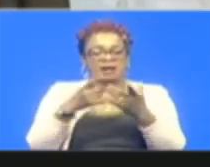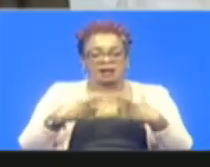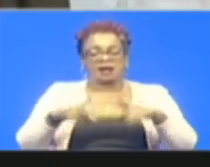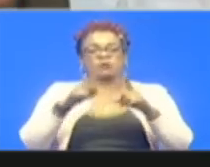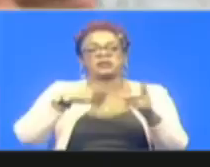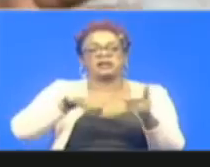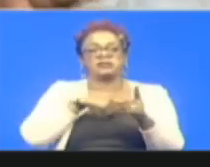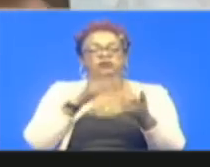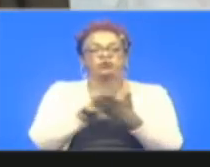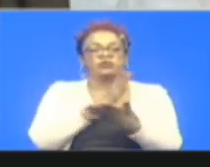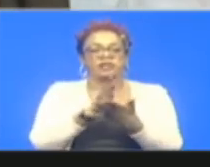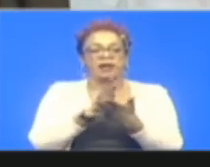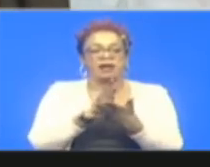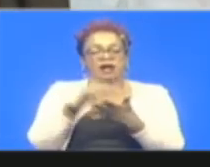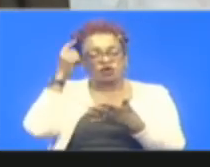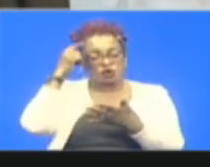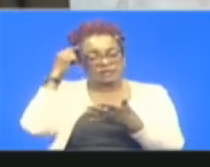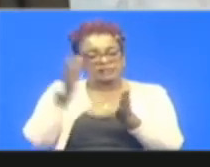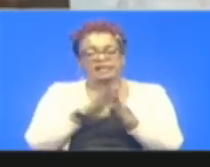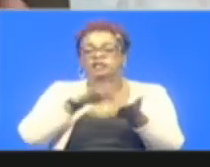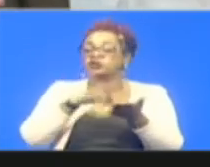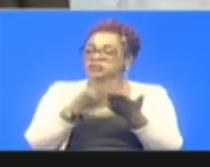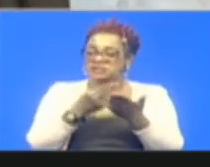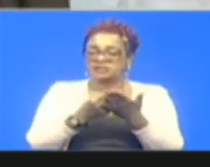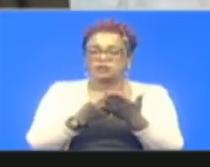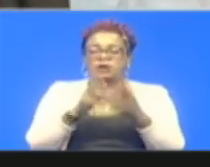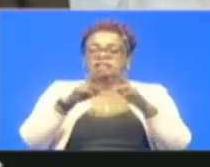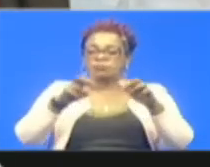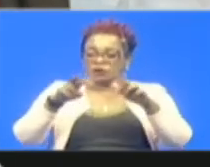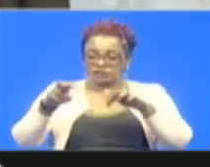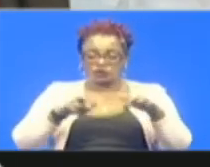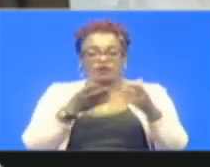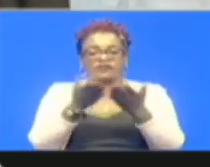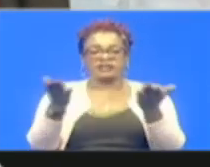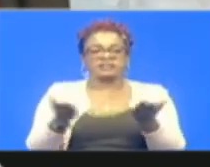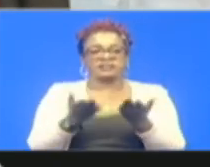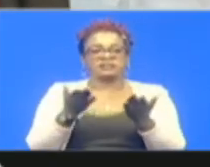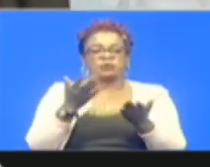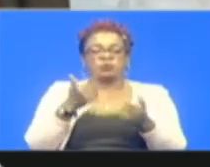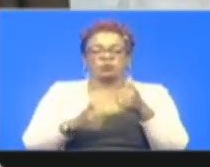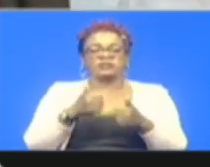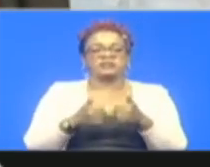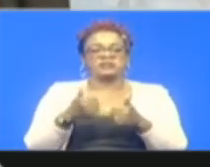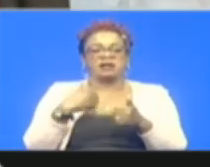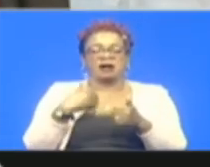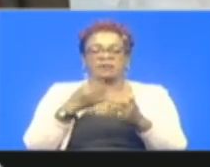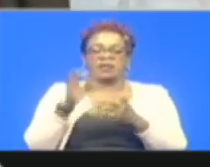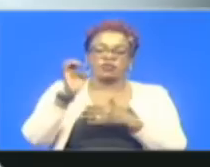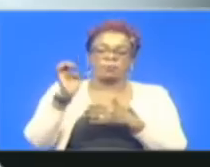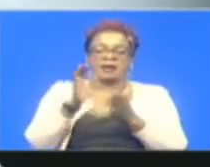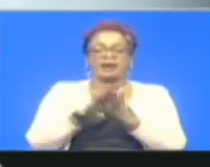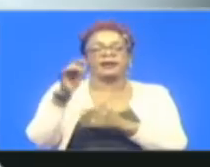us to share knowledge and resources on exploration of these aquifers which cut across Ethiopia and